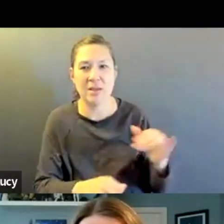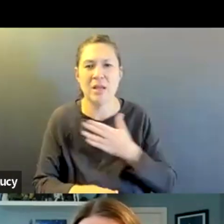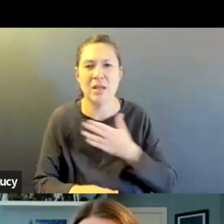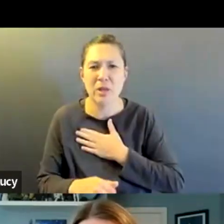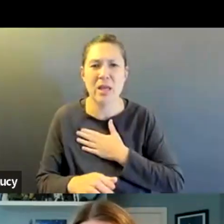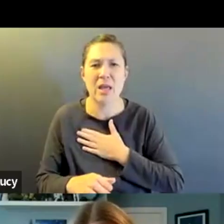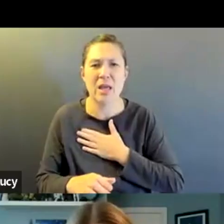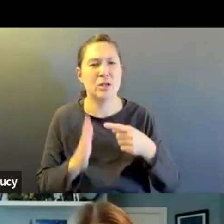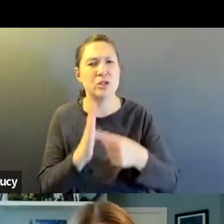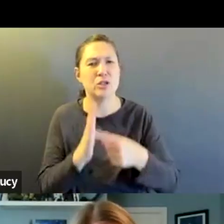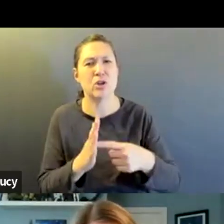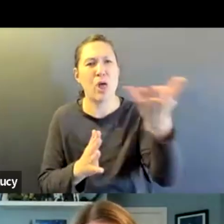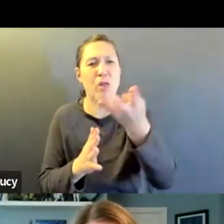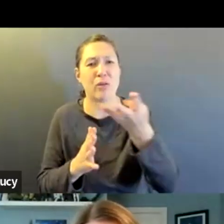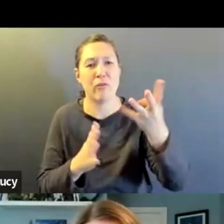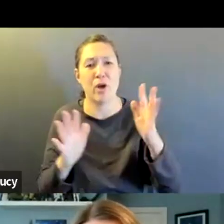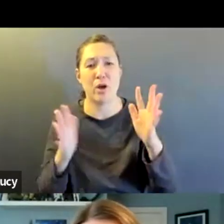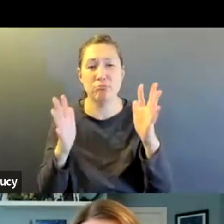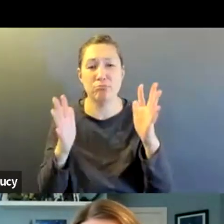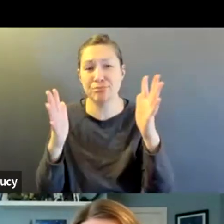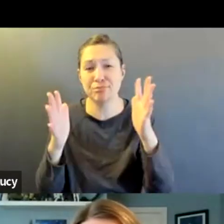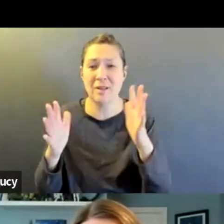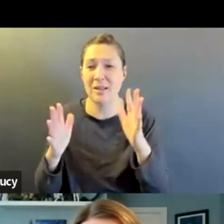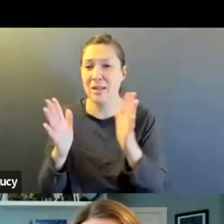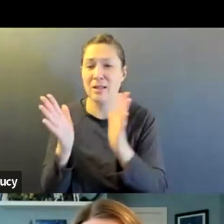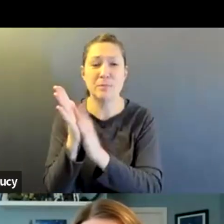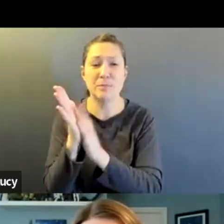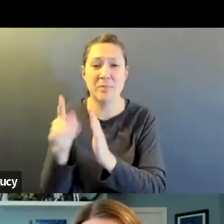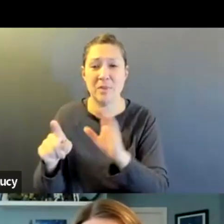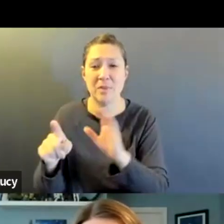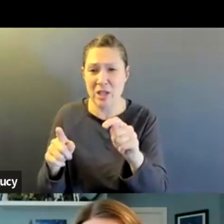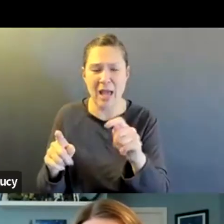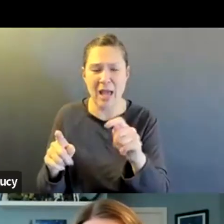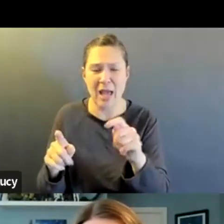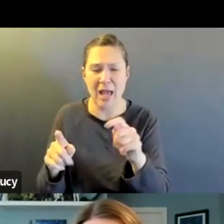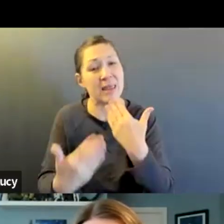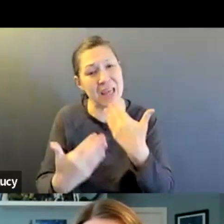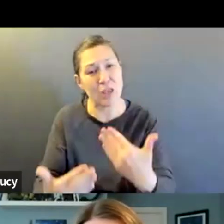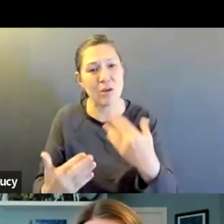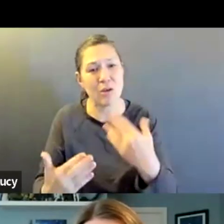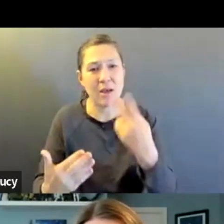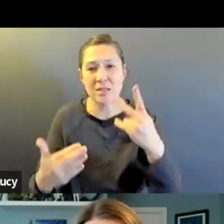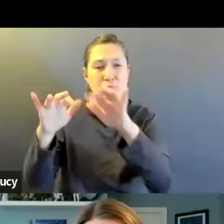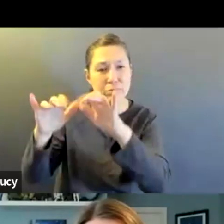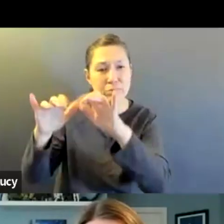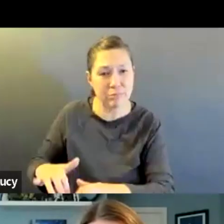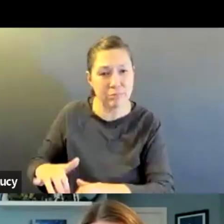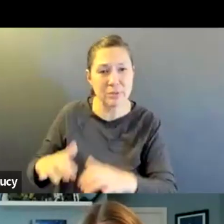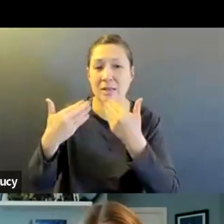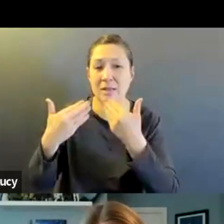Jen, Amanda, Carson, Jessica some love in the chat? I'm already seeing folks with some praise and